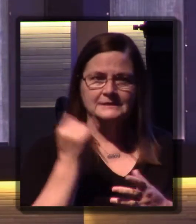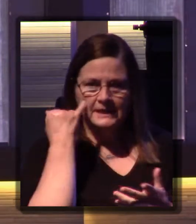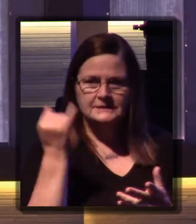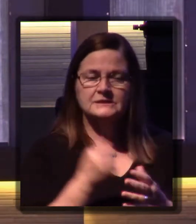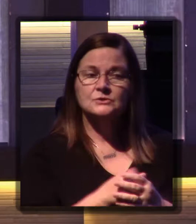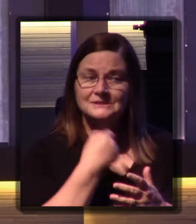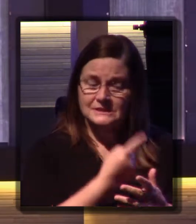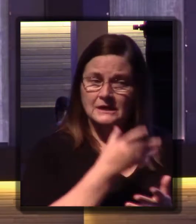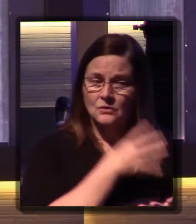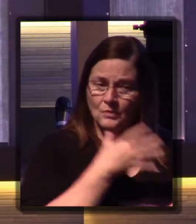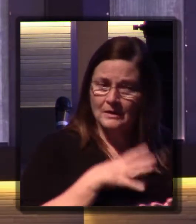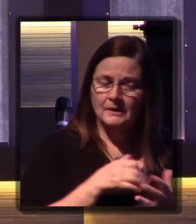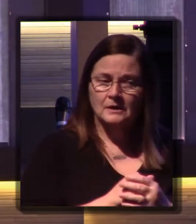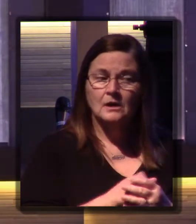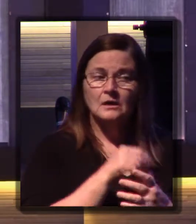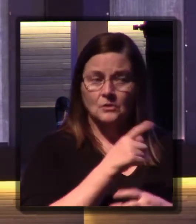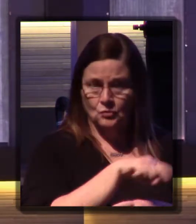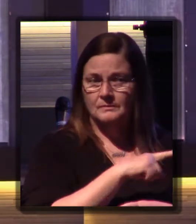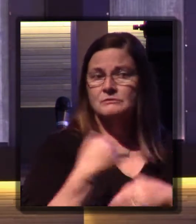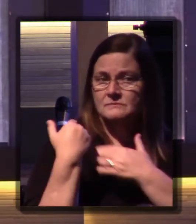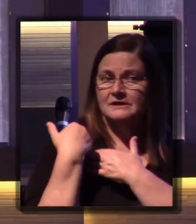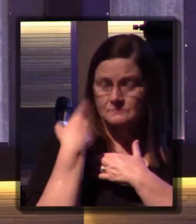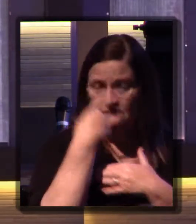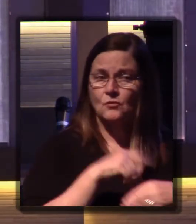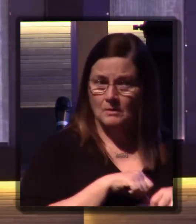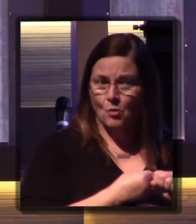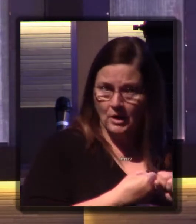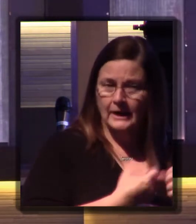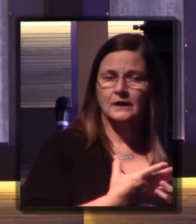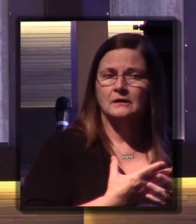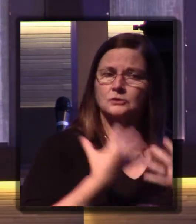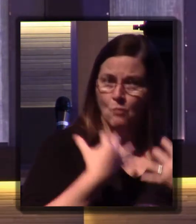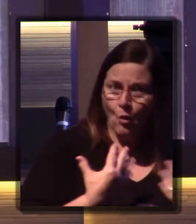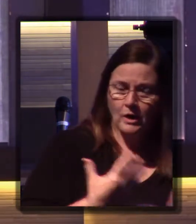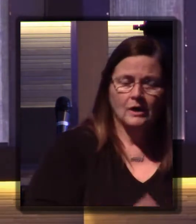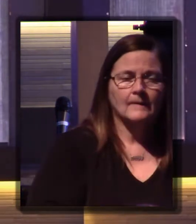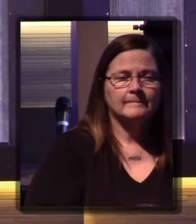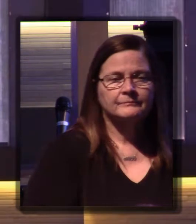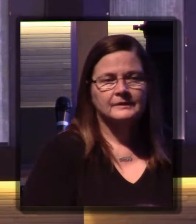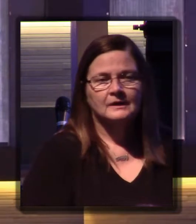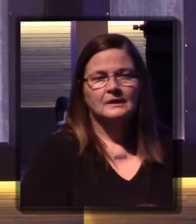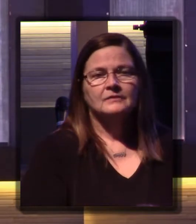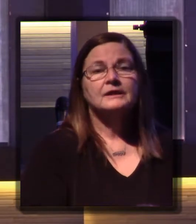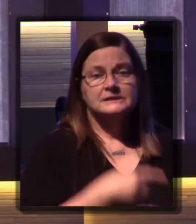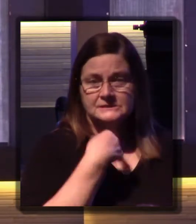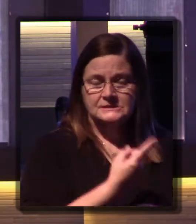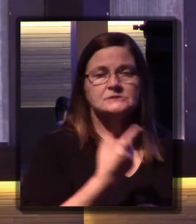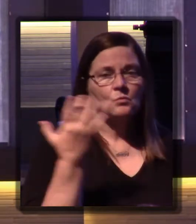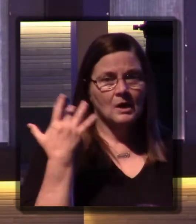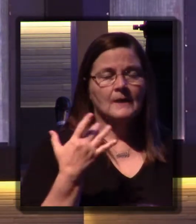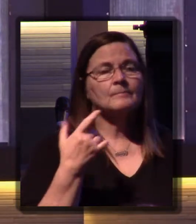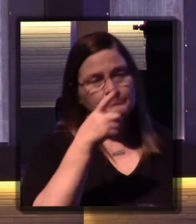that's the idea here. So he's telling the women, those who would be responsible for the mourning, to mourn. And look at verse 14, and he gives an idea of